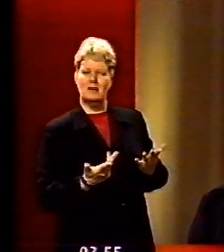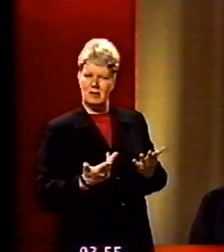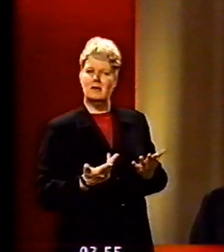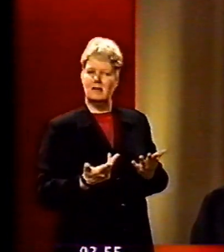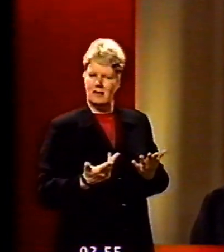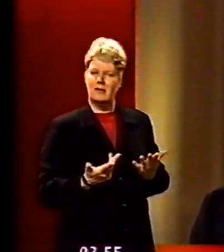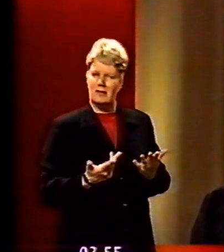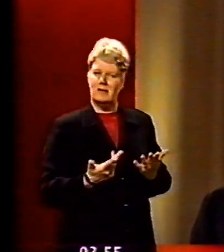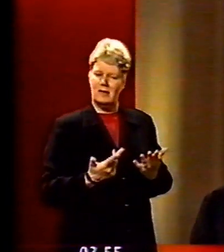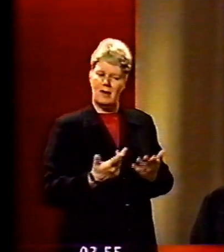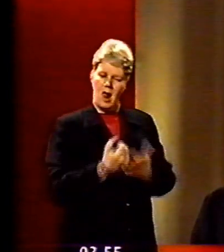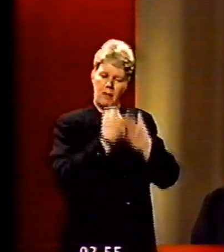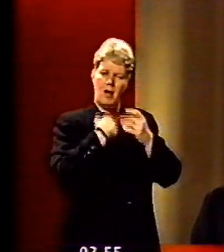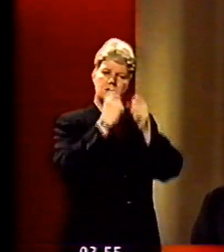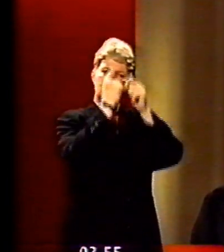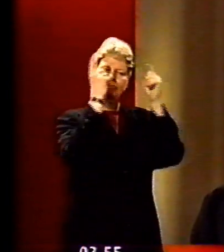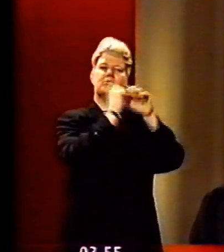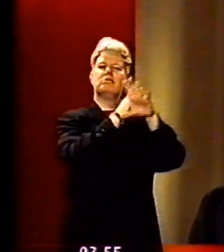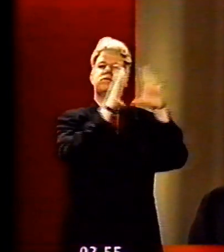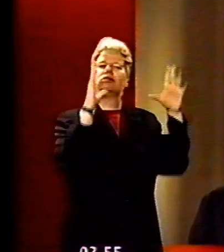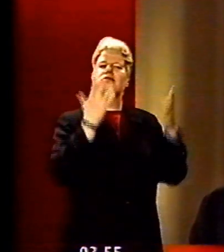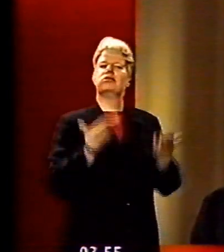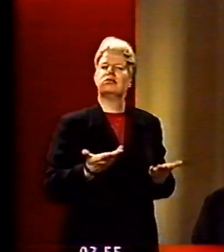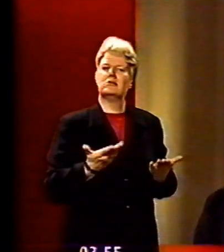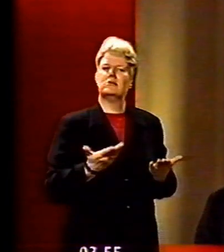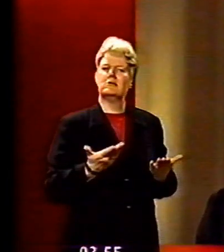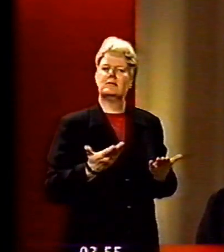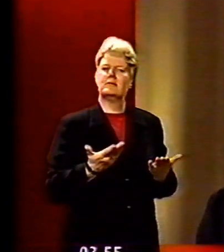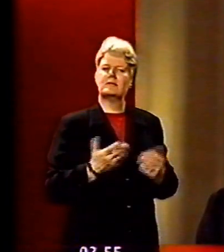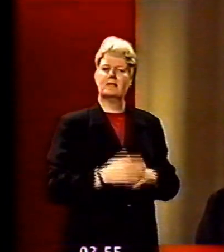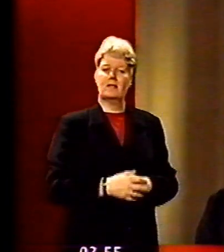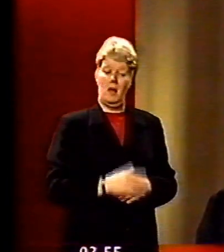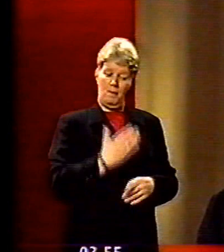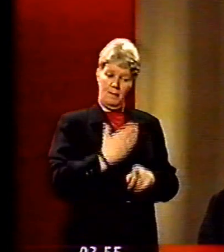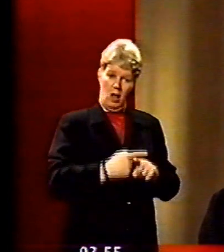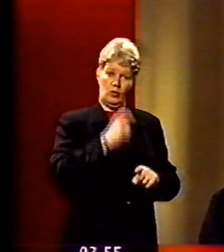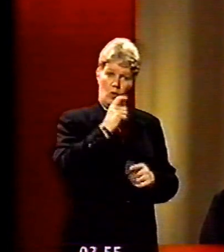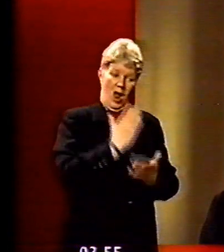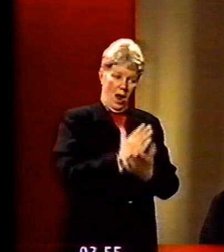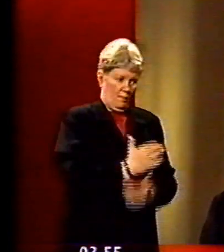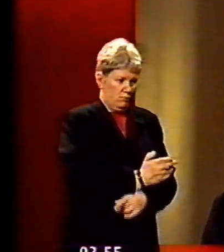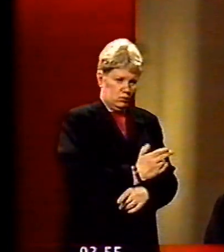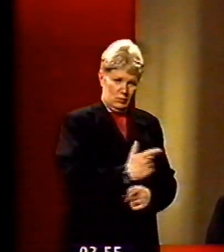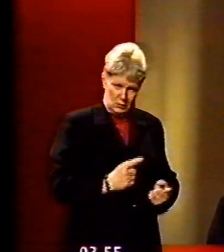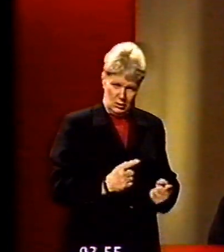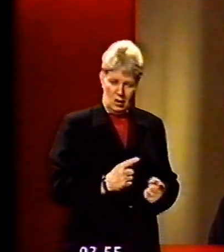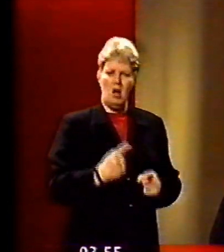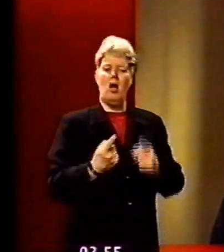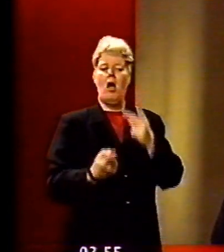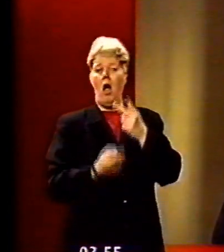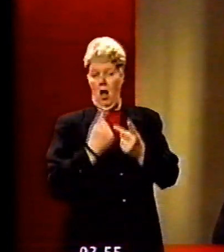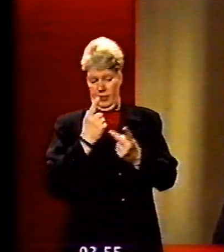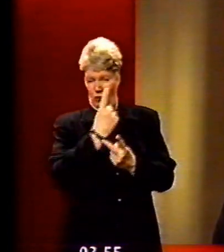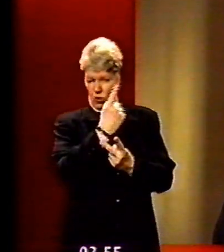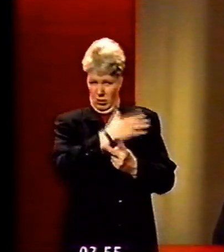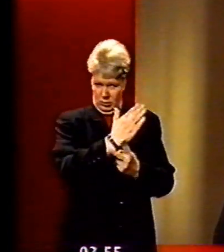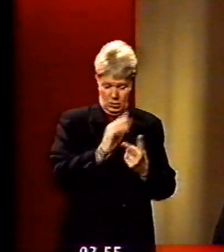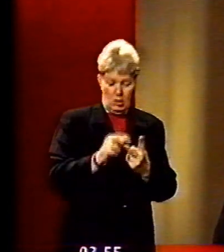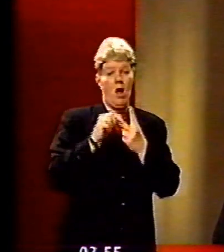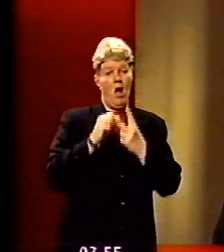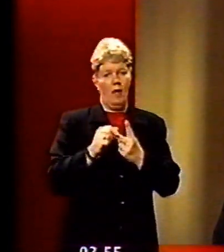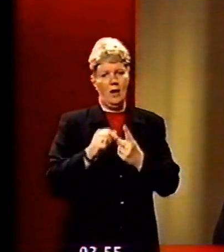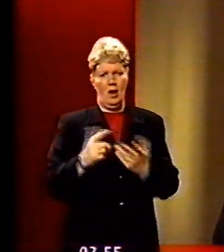was giving orders for executions and who was carrying them out. That's part of it. Another part of our case is that we have